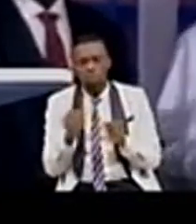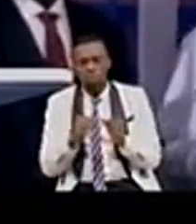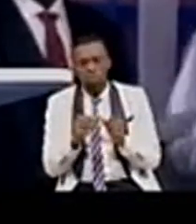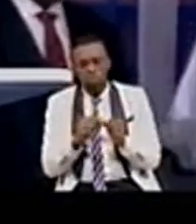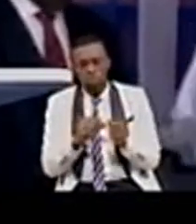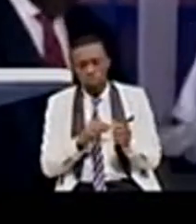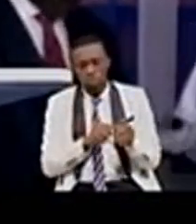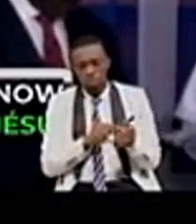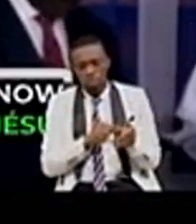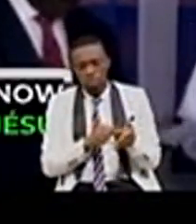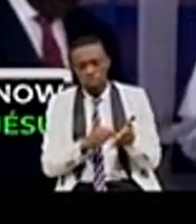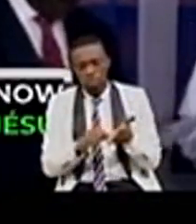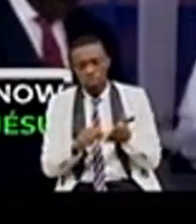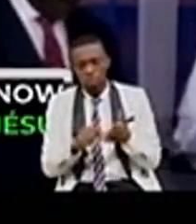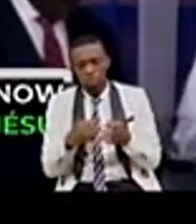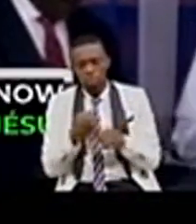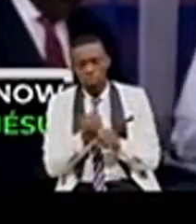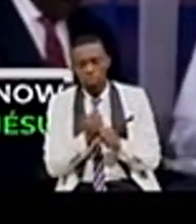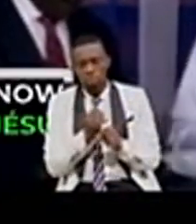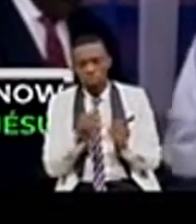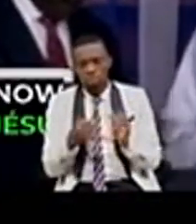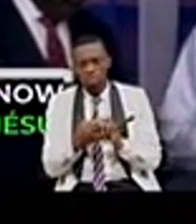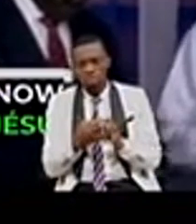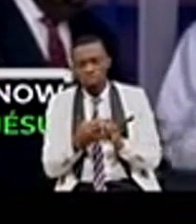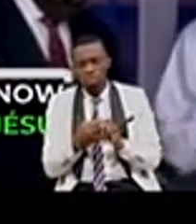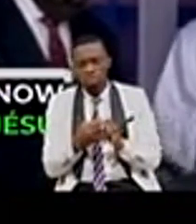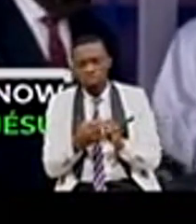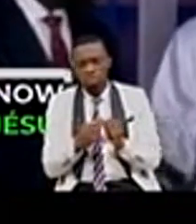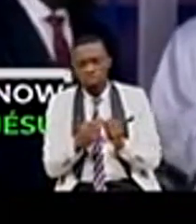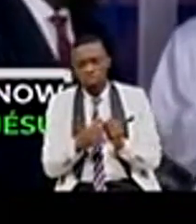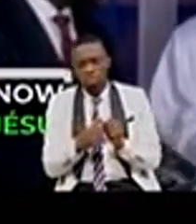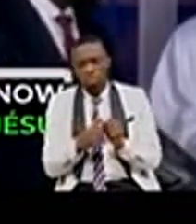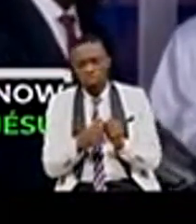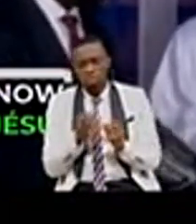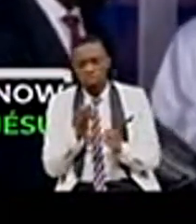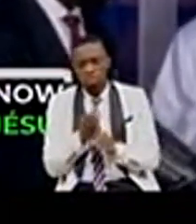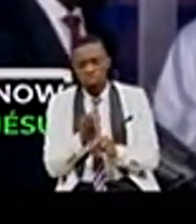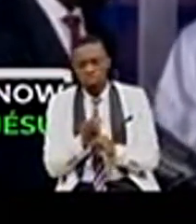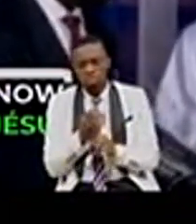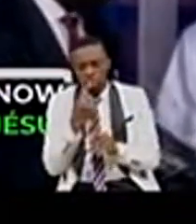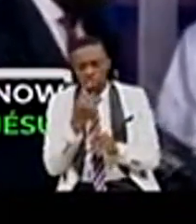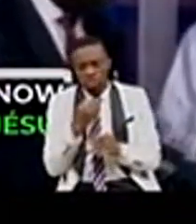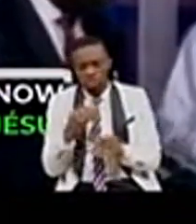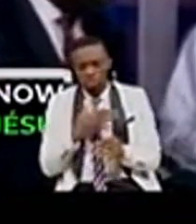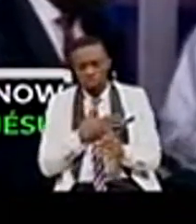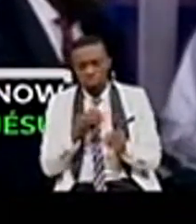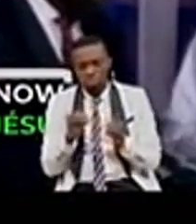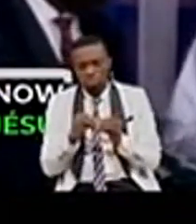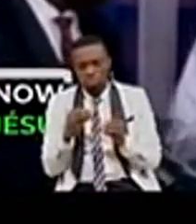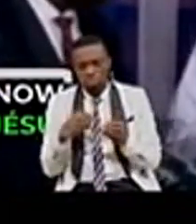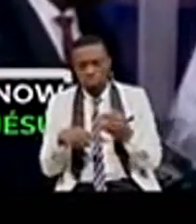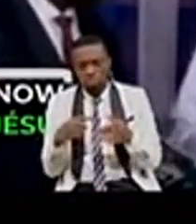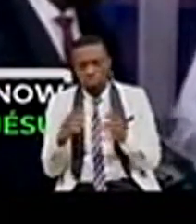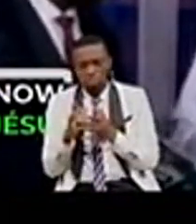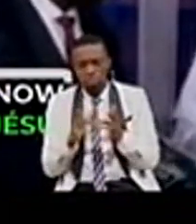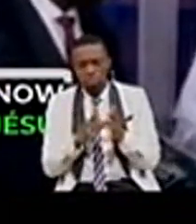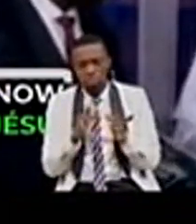line, making each faithful saying mine. More about Jesus on his